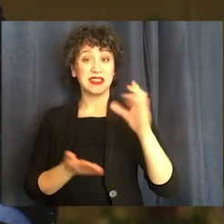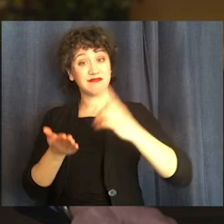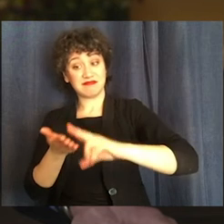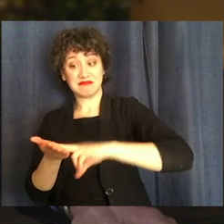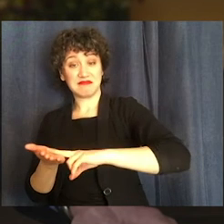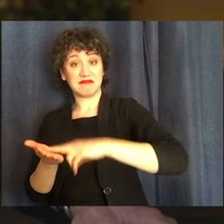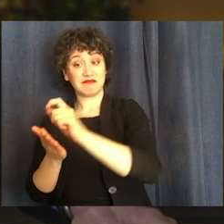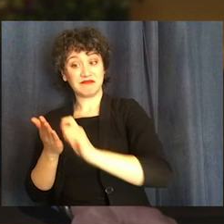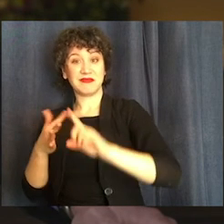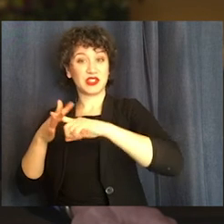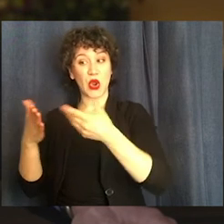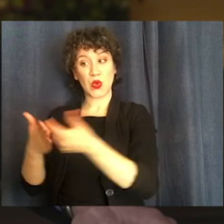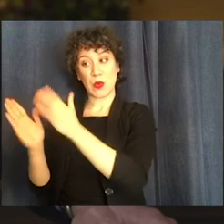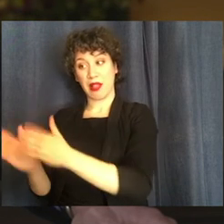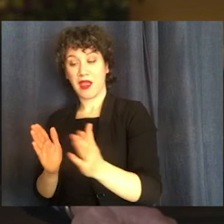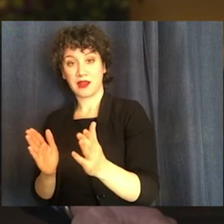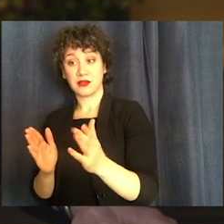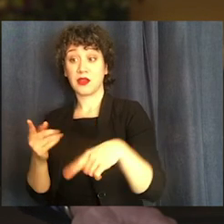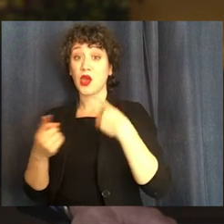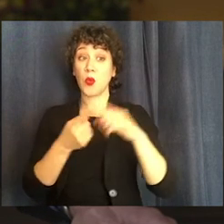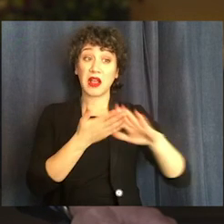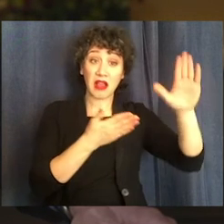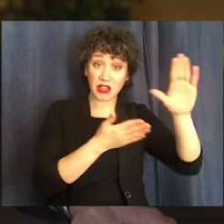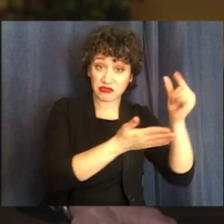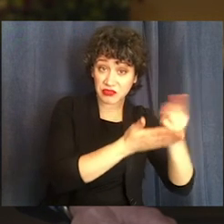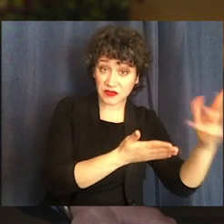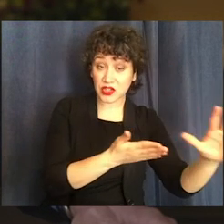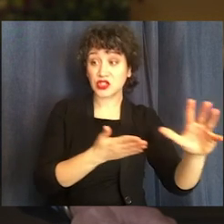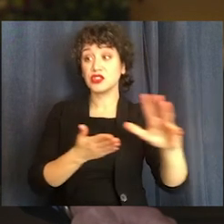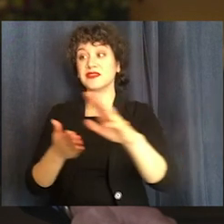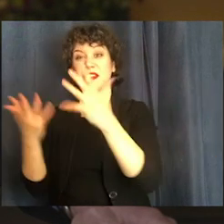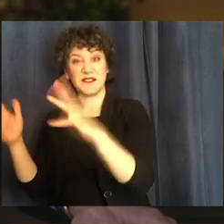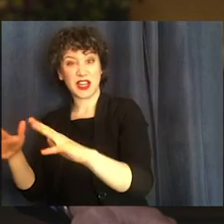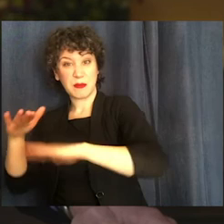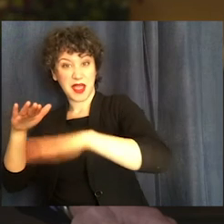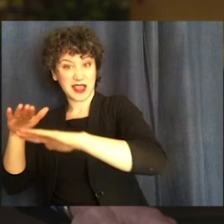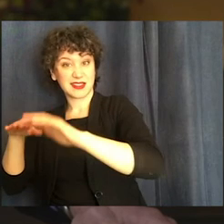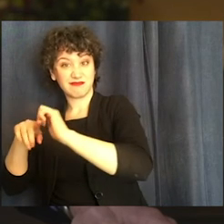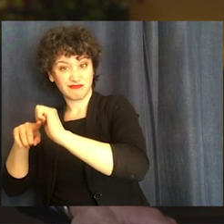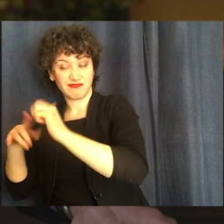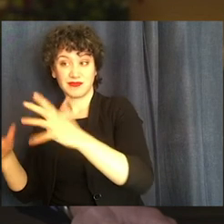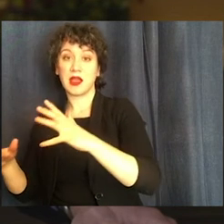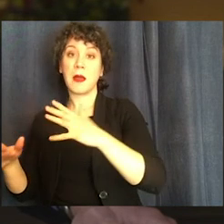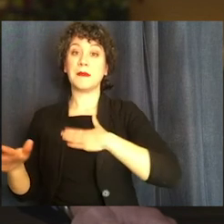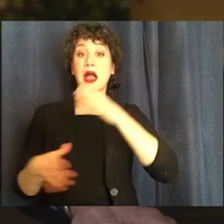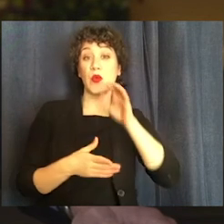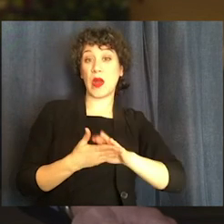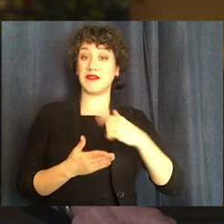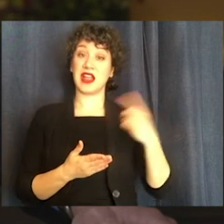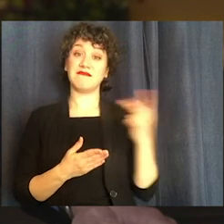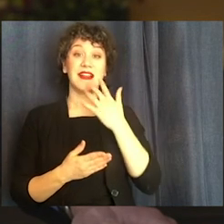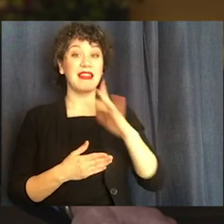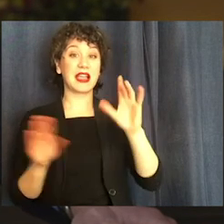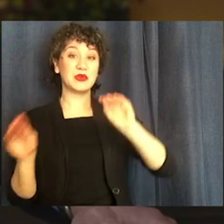Alaska. Yes, luck afforded us the opportunity. I was originally assigned to Fort Sill, Oklahoma.